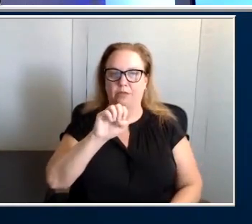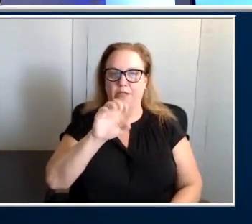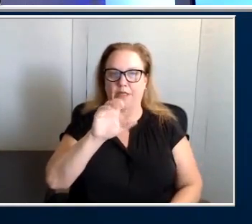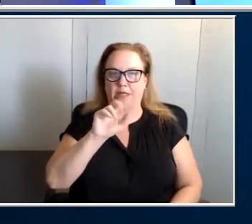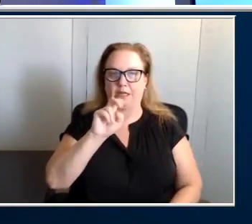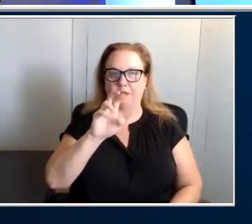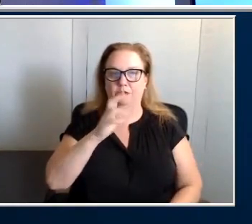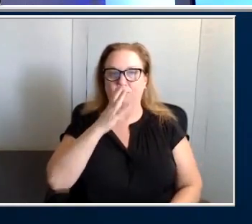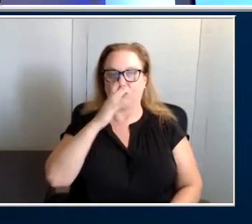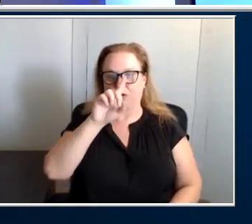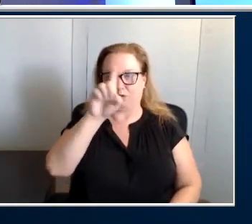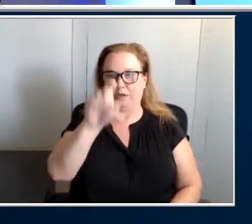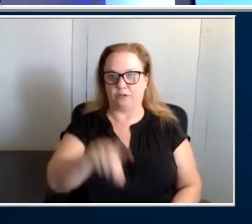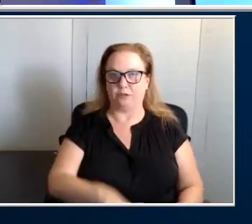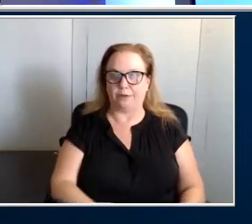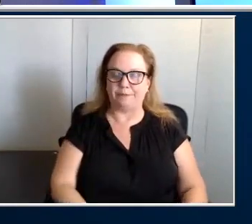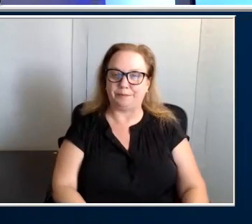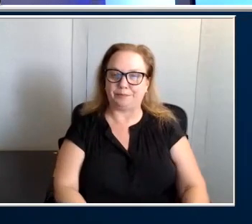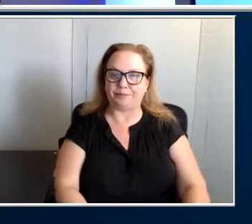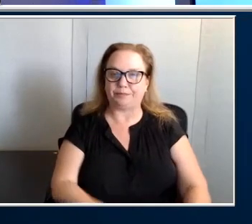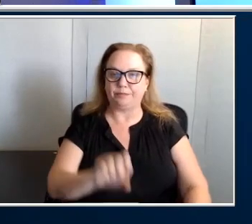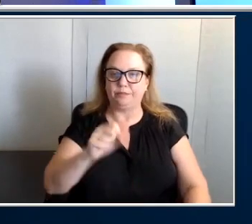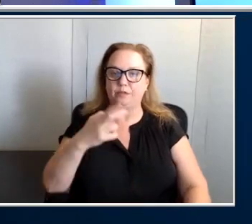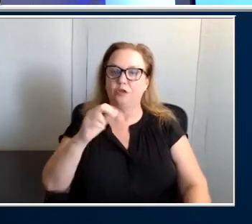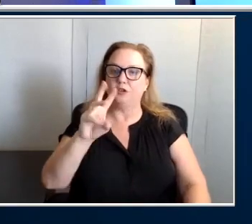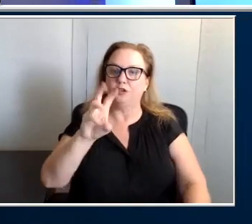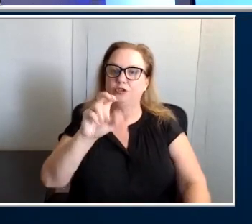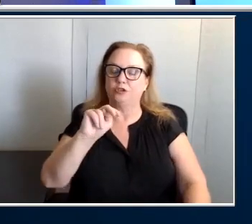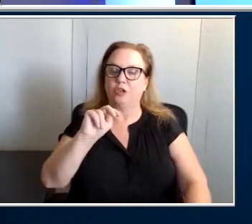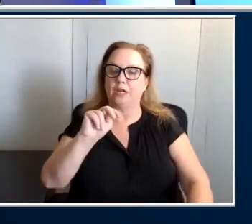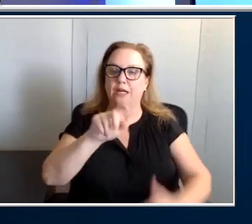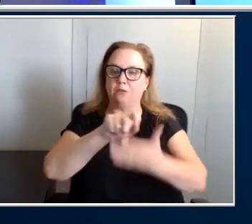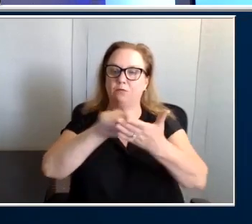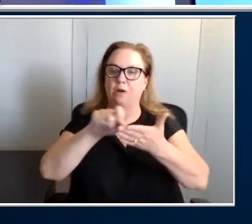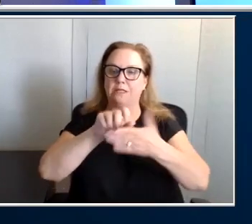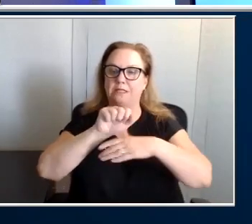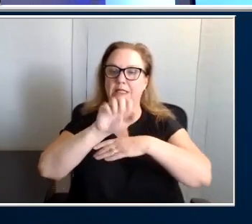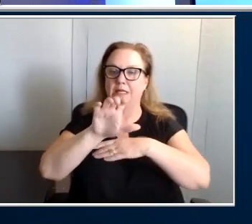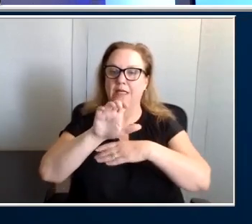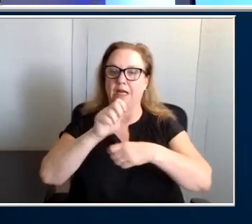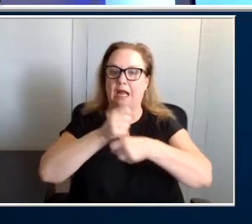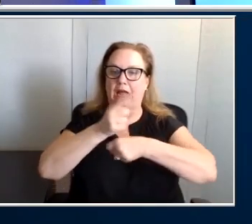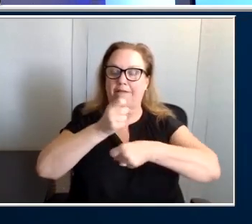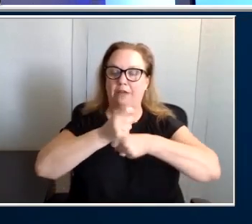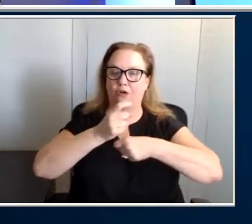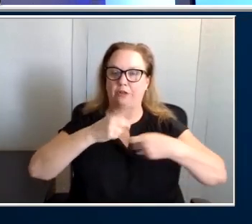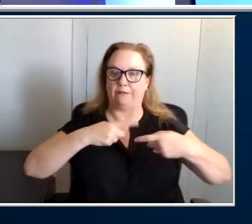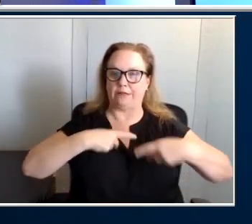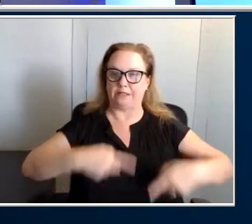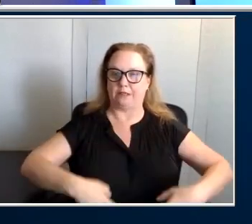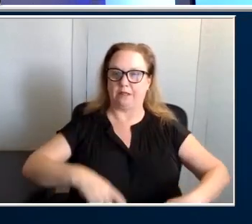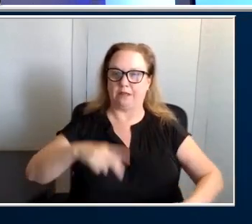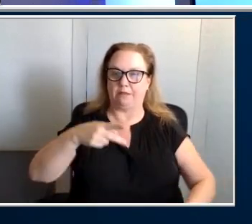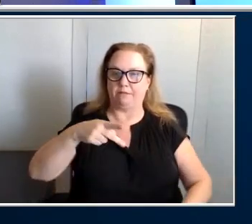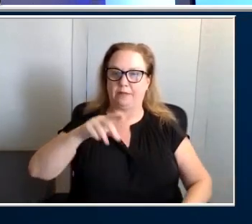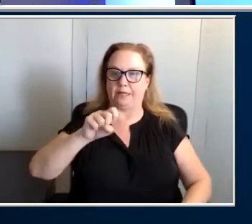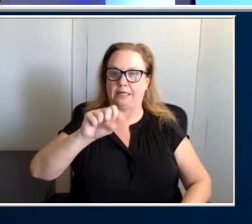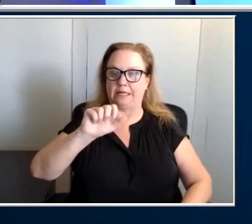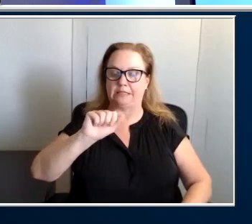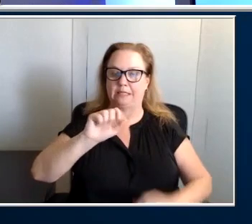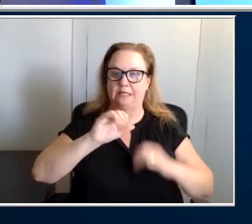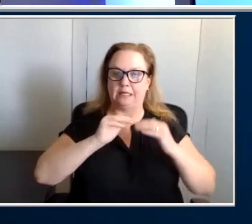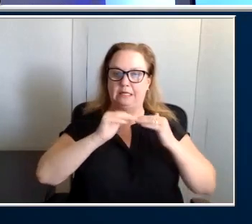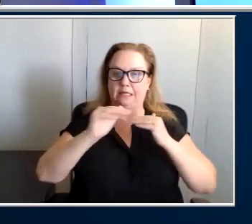actually. Sean has a question. Sean writes, I have a yearly physical. If my PSA has always been